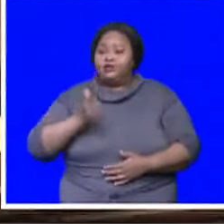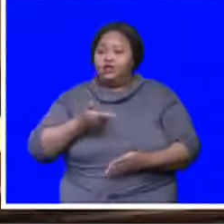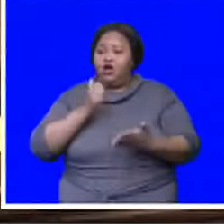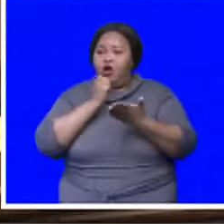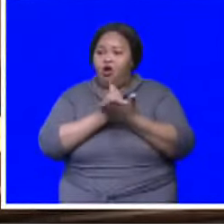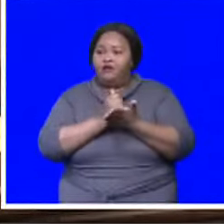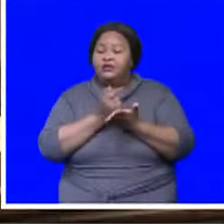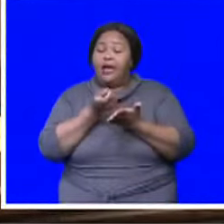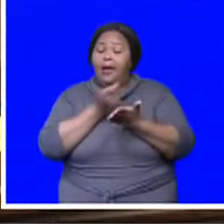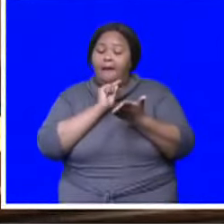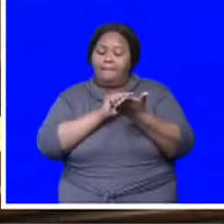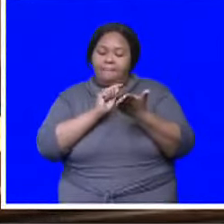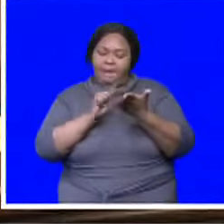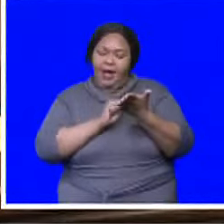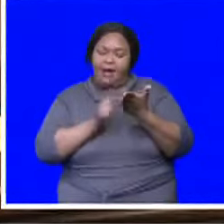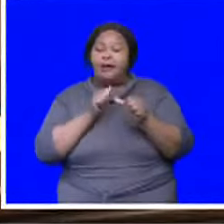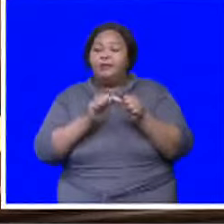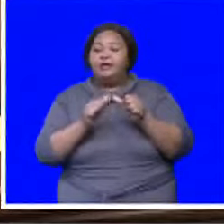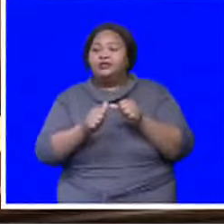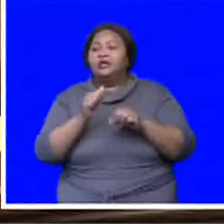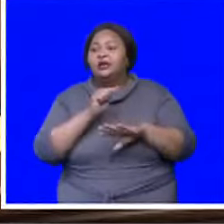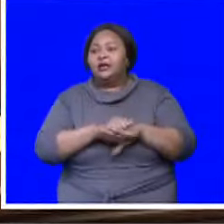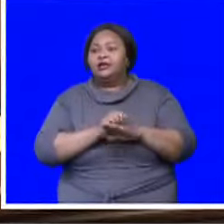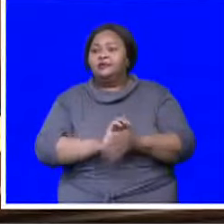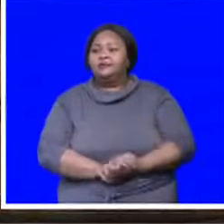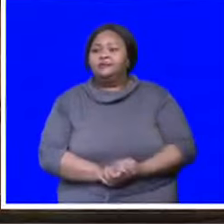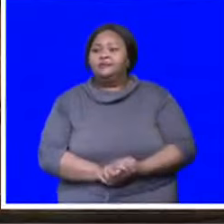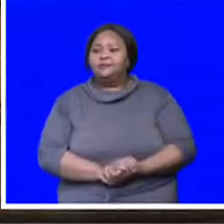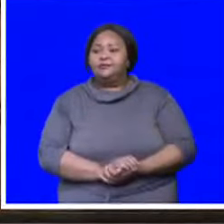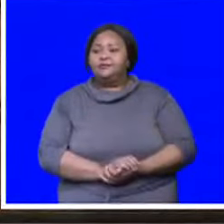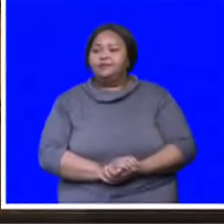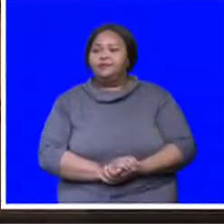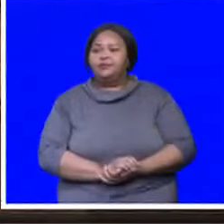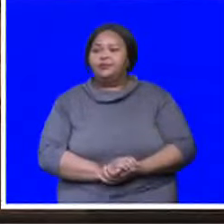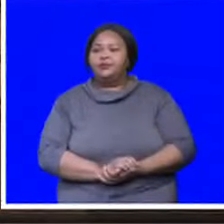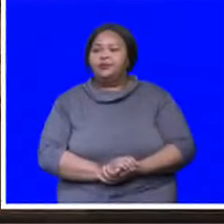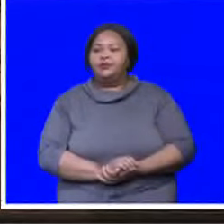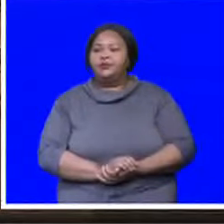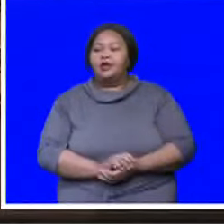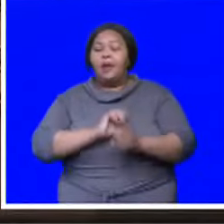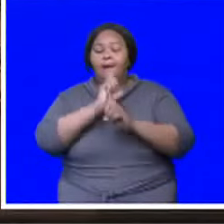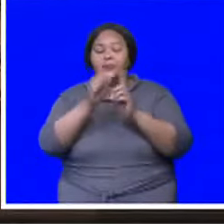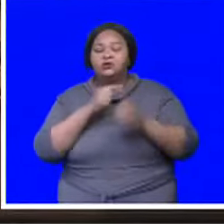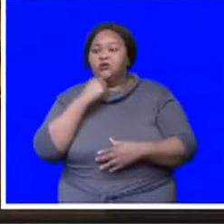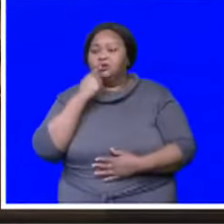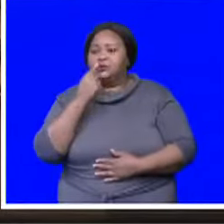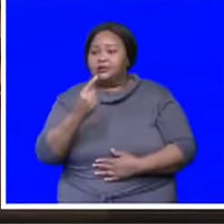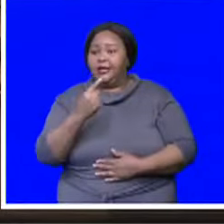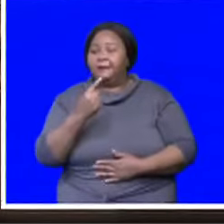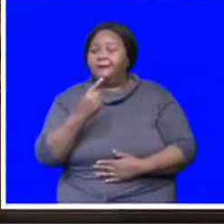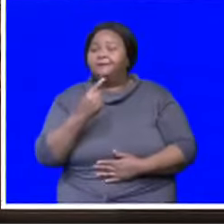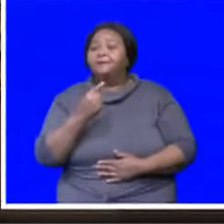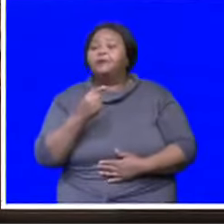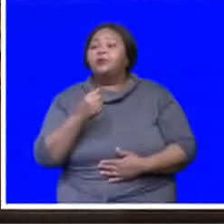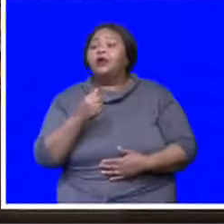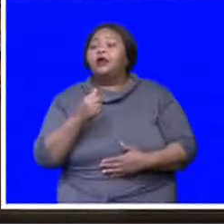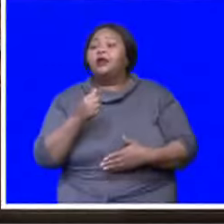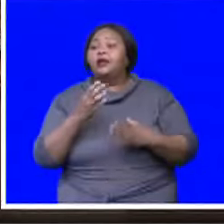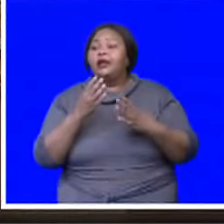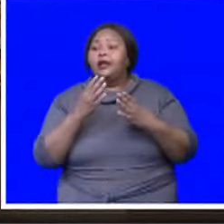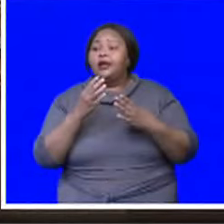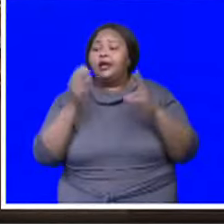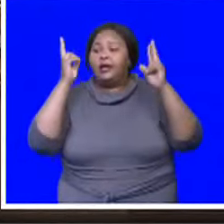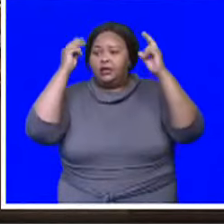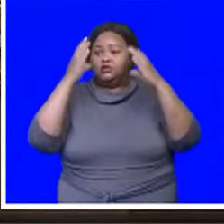The Attorney General Sifiso Khumalo says the issue of Siphofaneni MP is being dealt by Section 98 of Eswatini